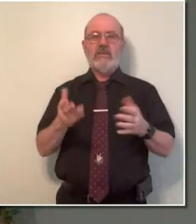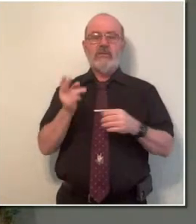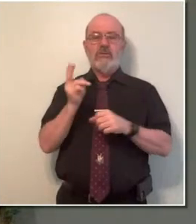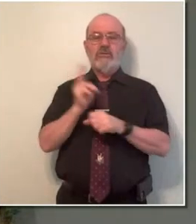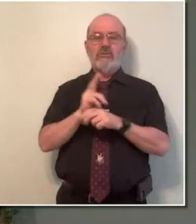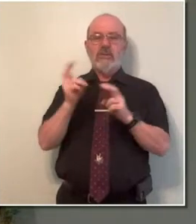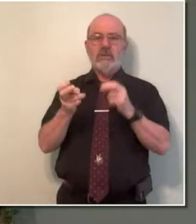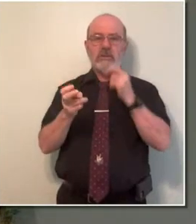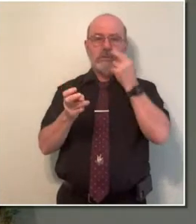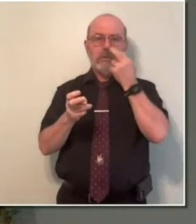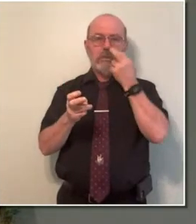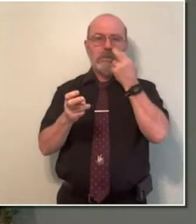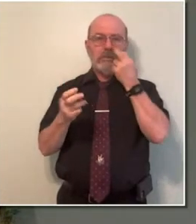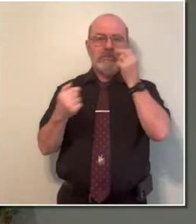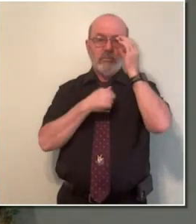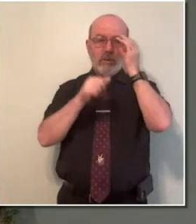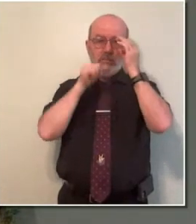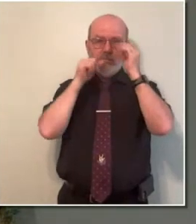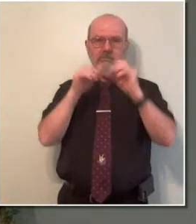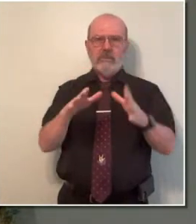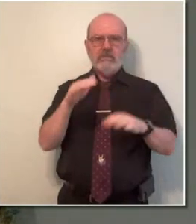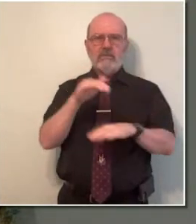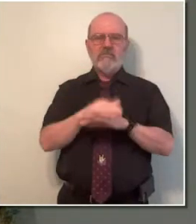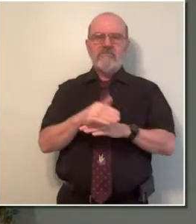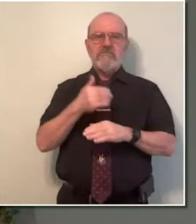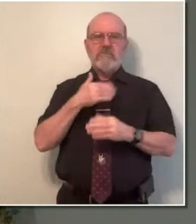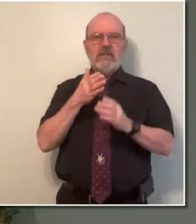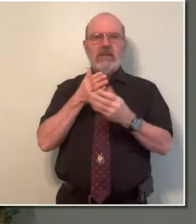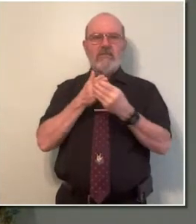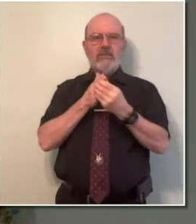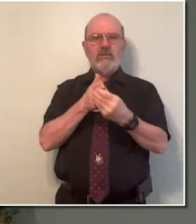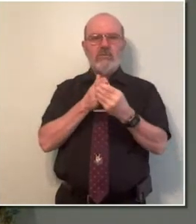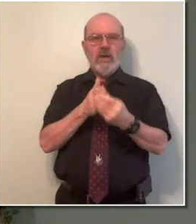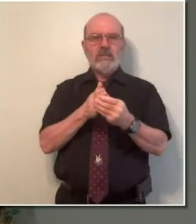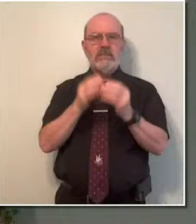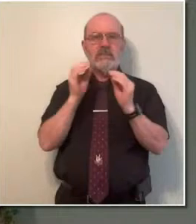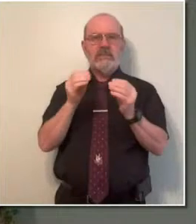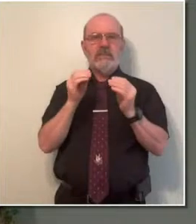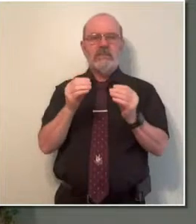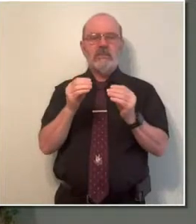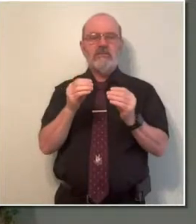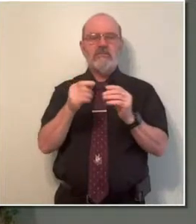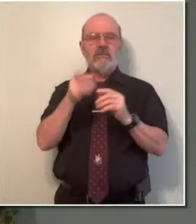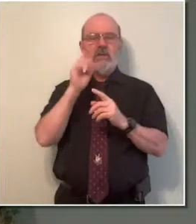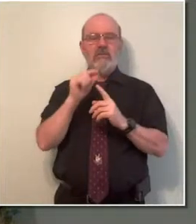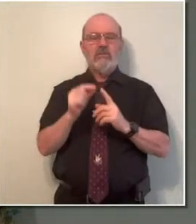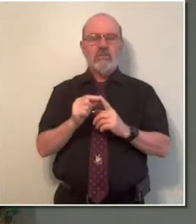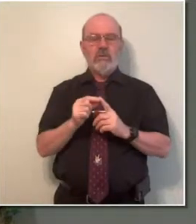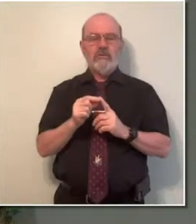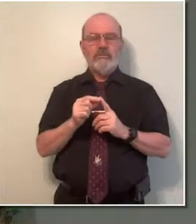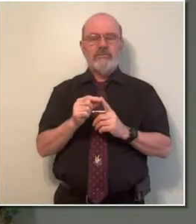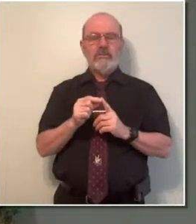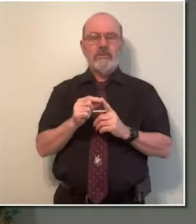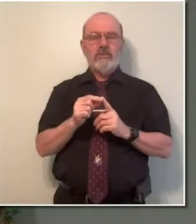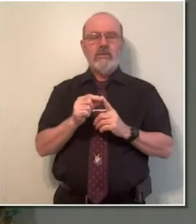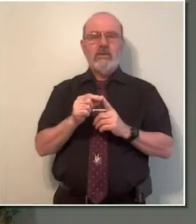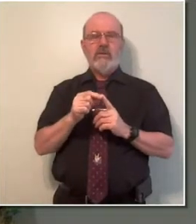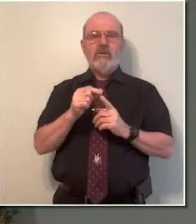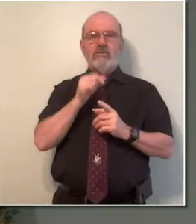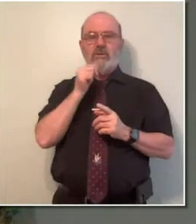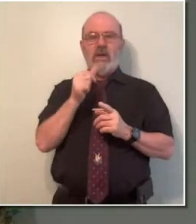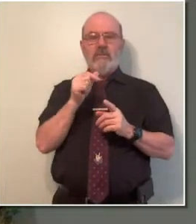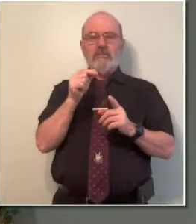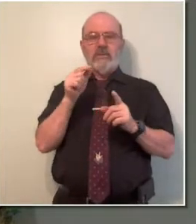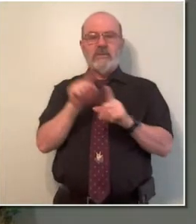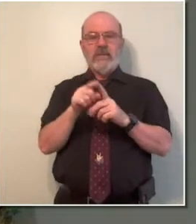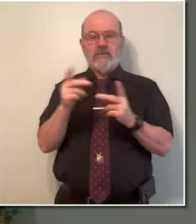are we blessed tonight to have the direction and instruction from God's word to not arrive where he did. We